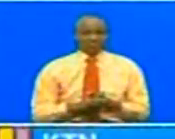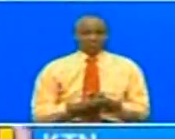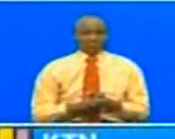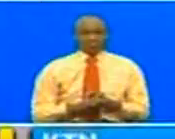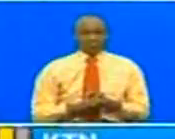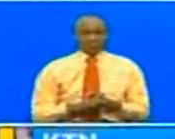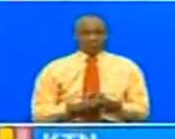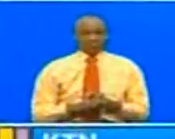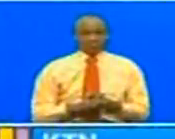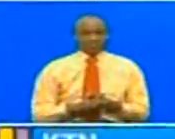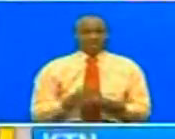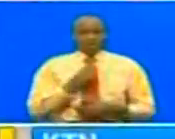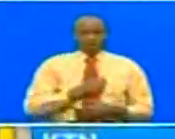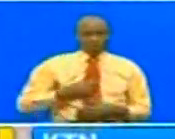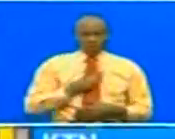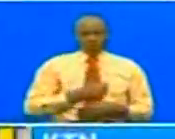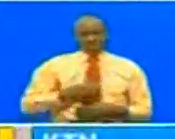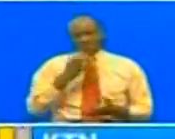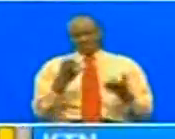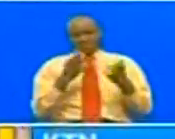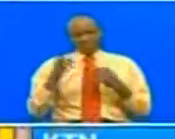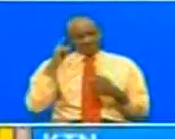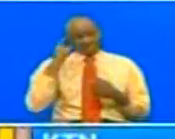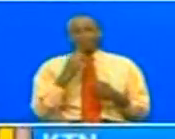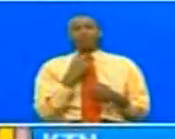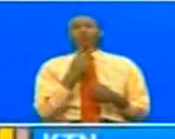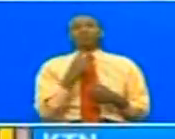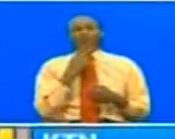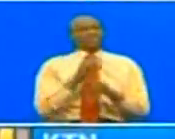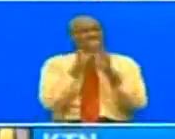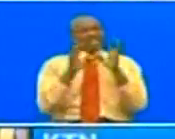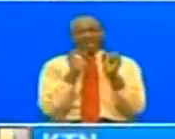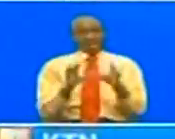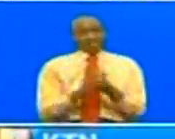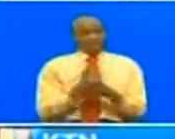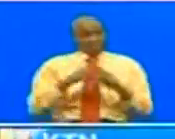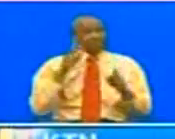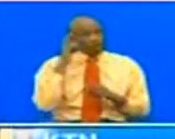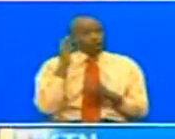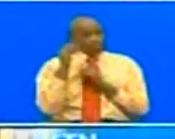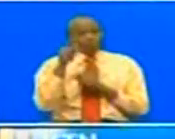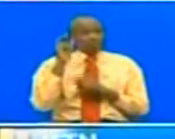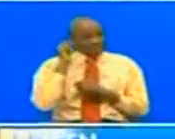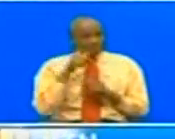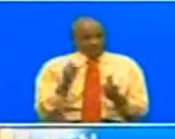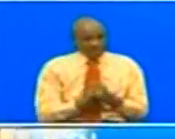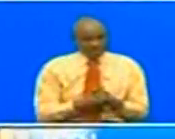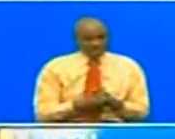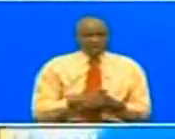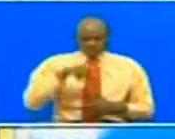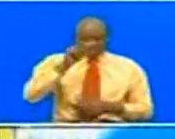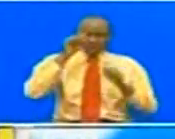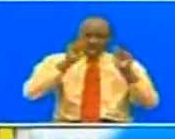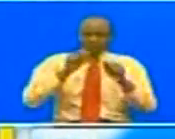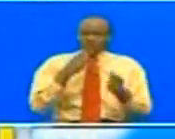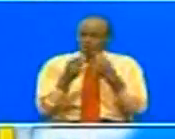All right. Sorry, it looks seem to be not getting you very well, but I hope you can hear me. Have you been able to speak to some of